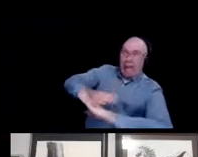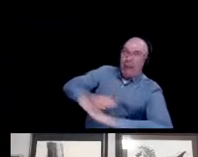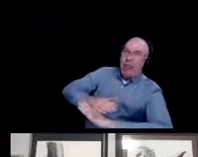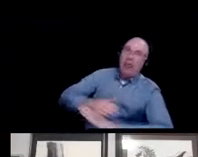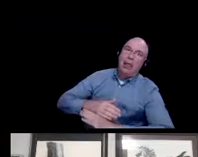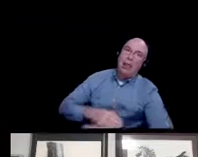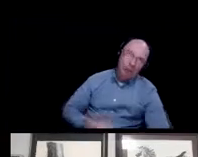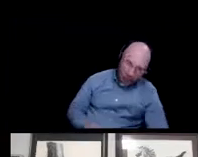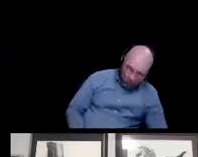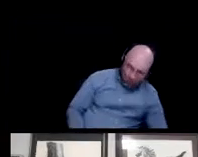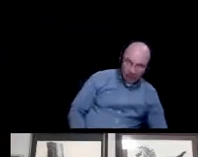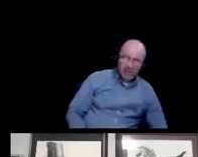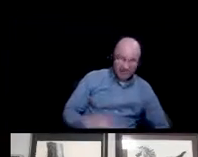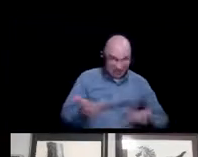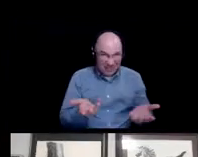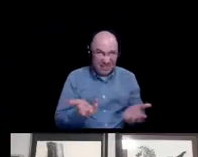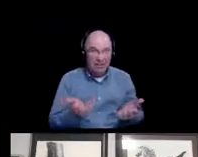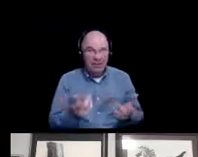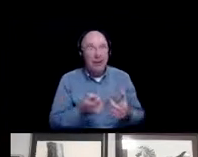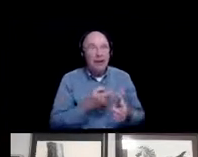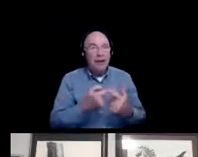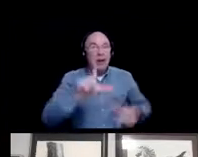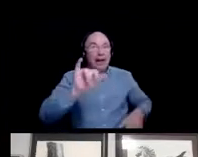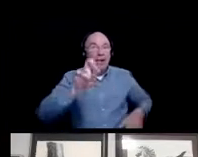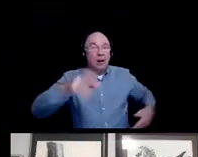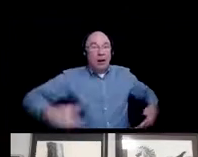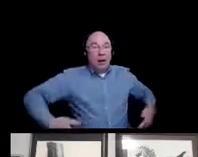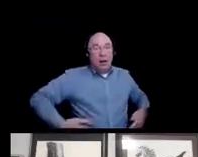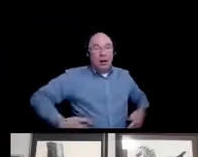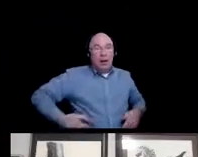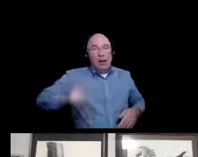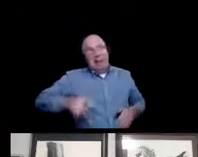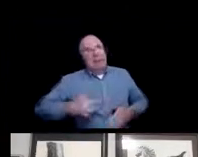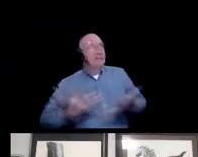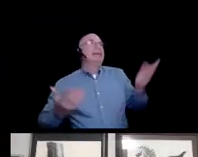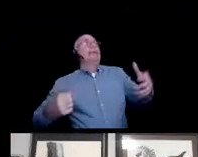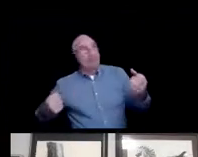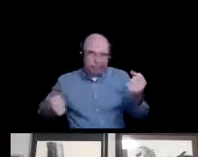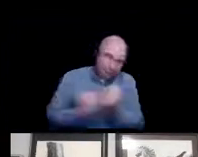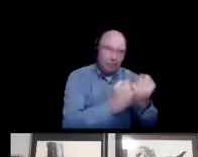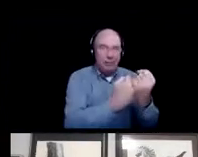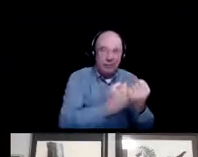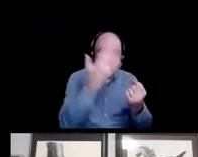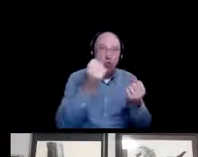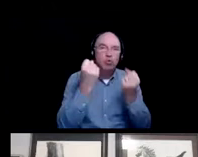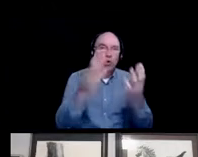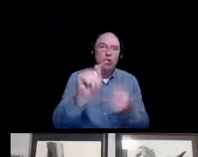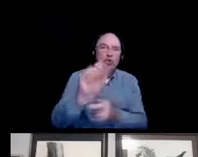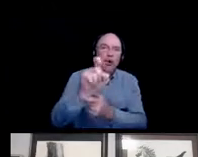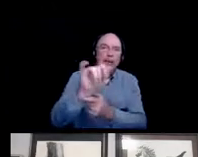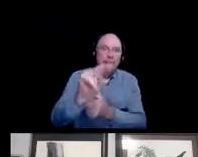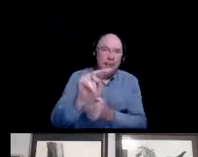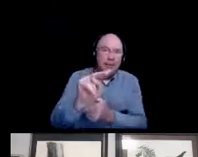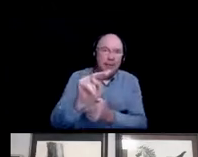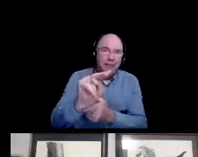what happens over time is then the liver has to kick in to help to compensate for this toxic load. Then the liver starts